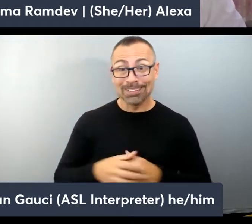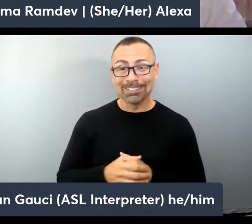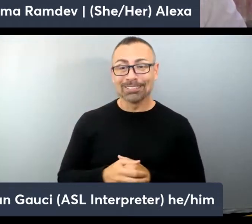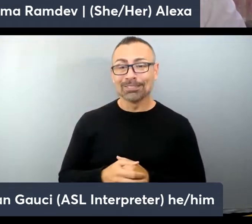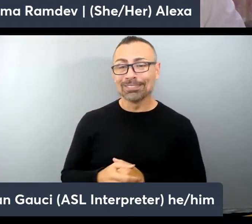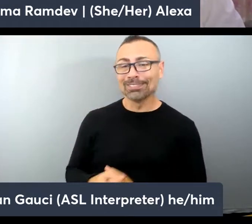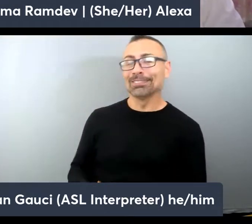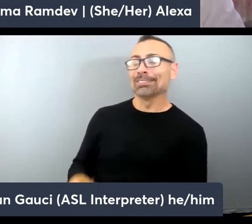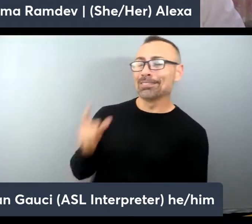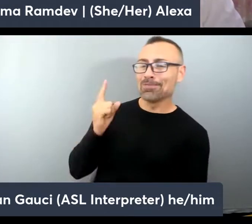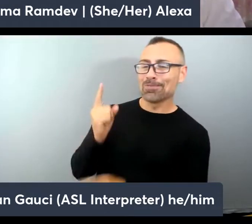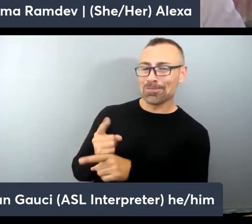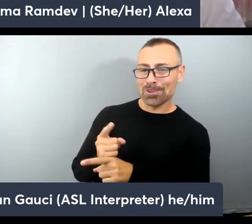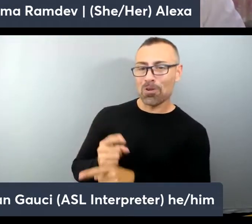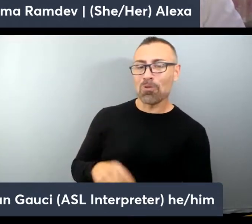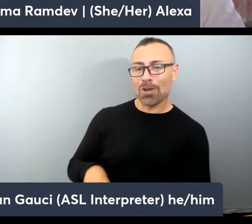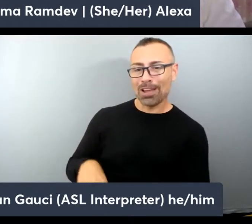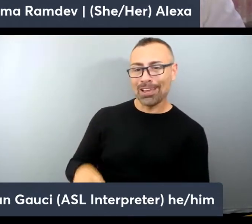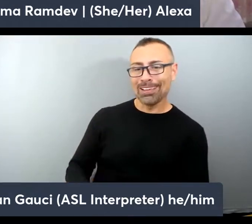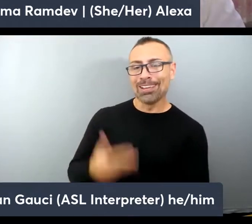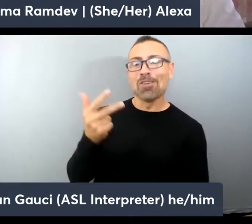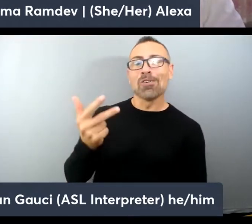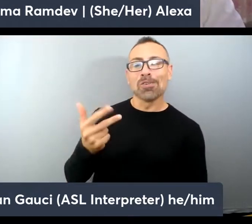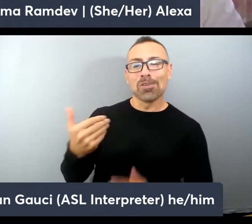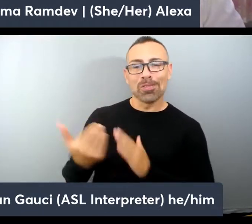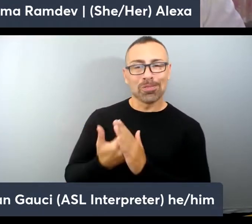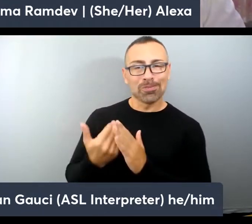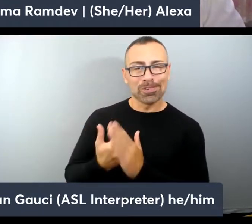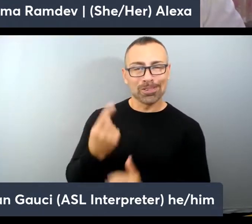ones that I wanted to mention.